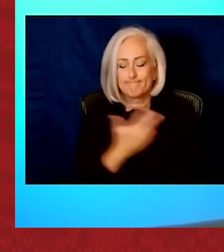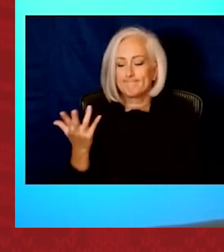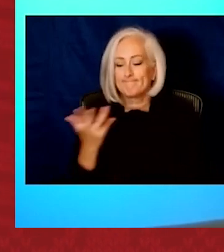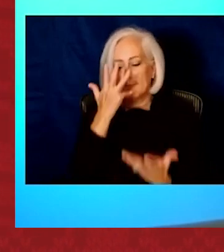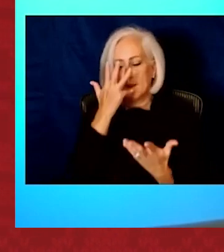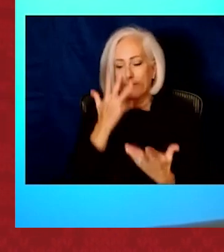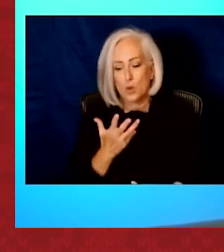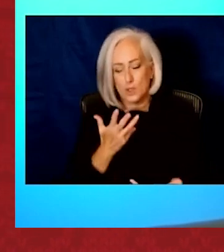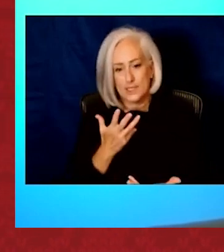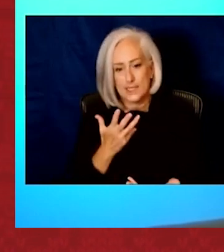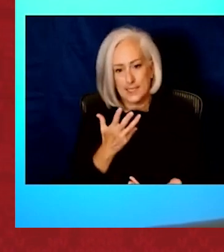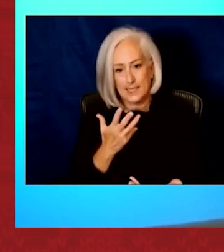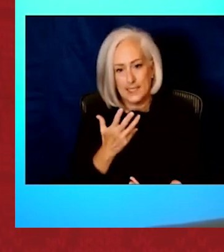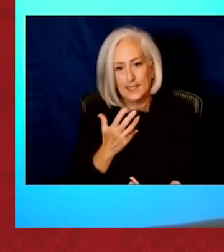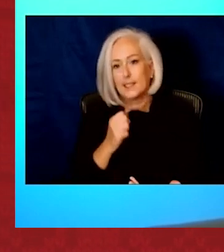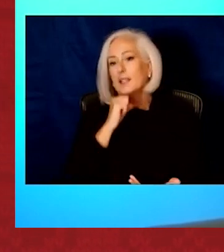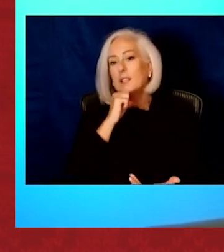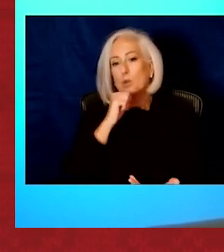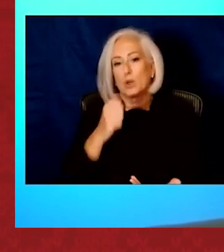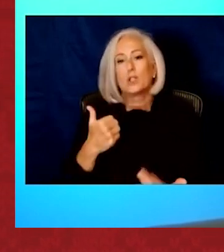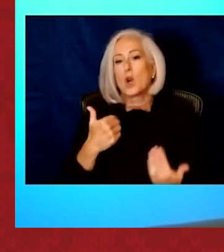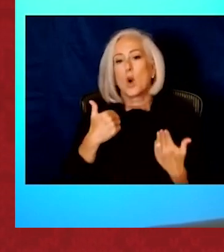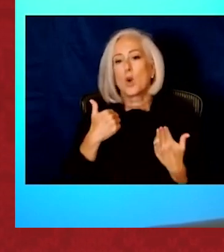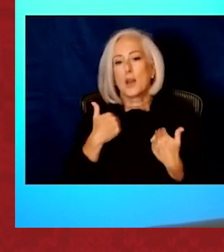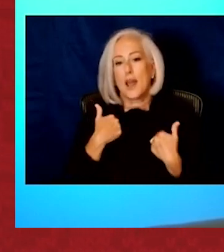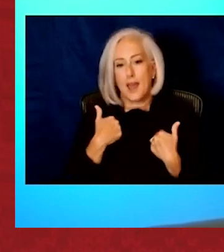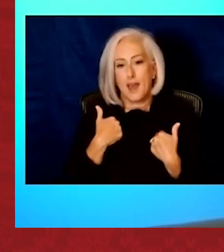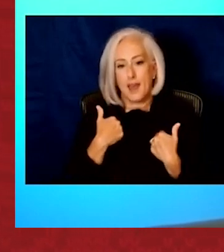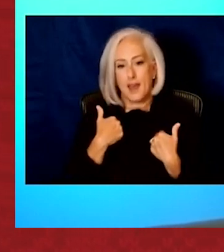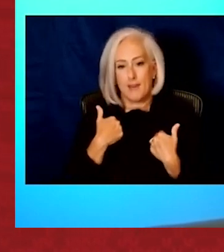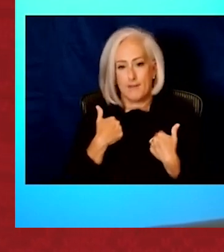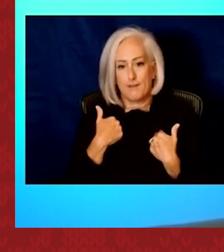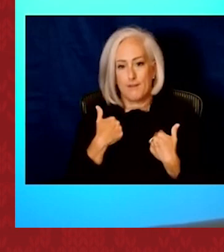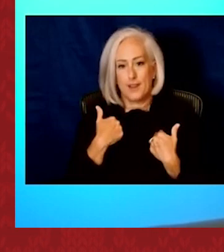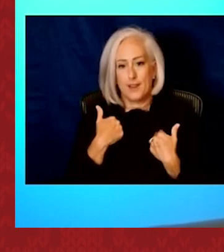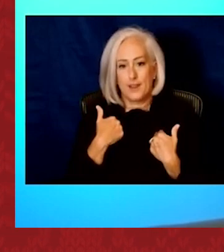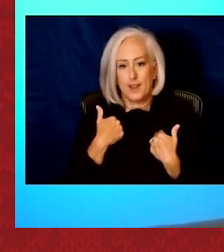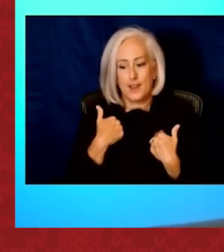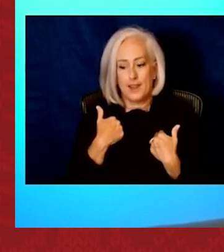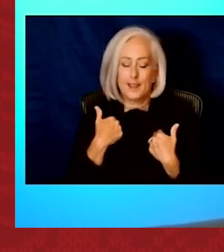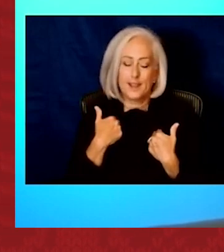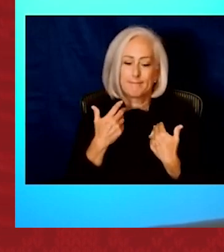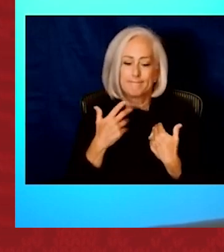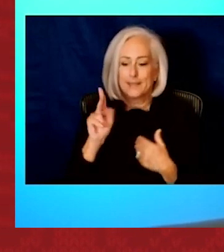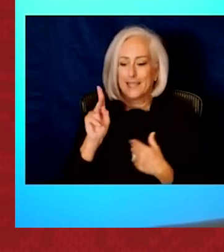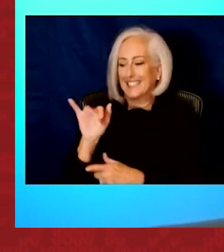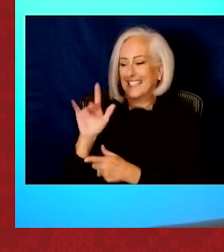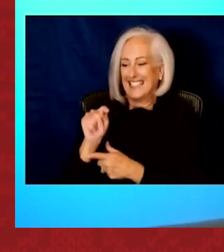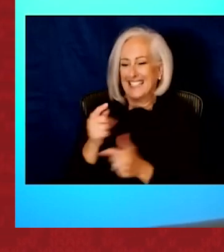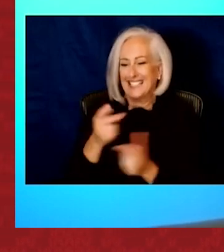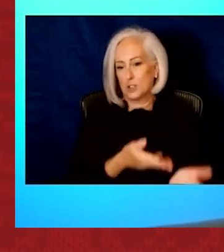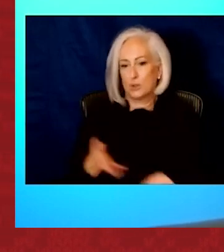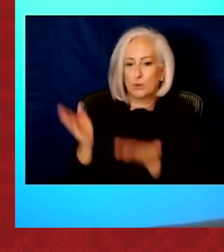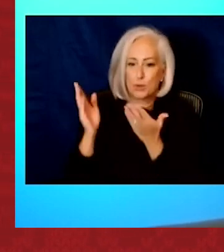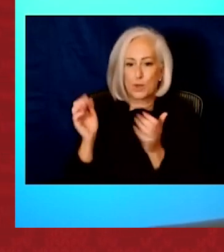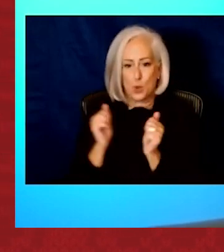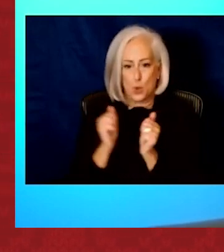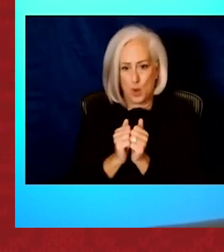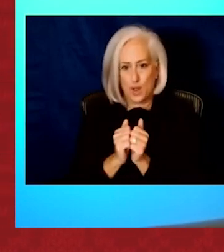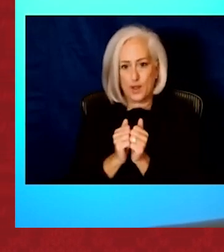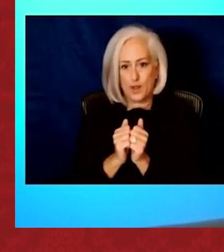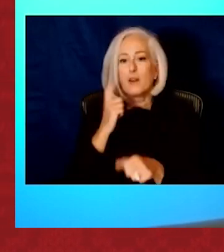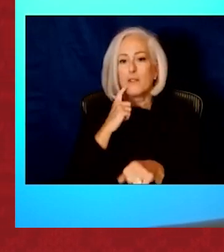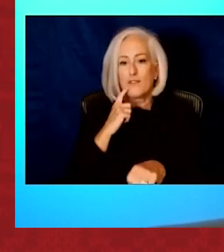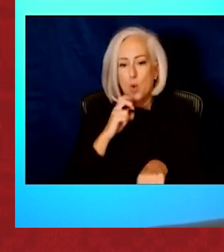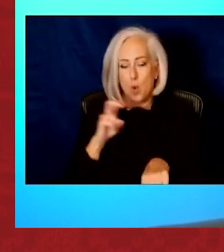yet created a at the site treatment for venomous snake bites. People are working on stuff like that,